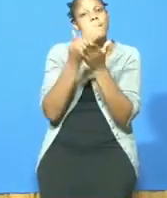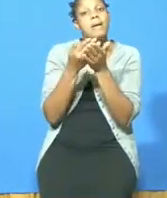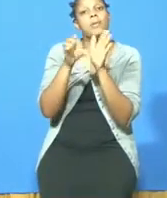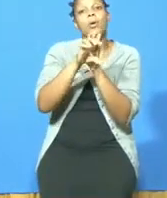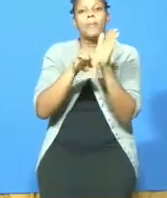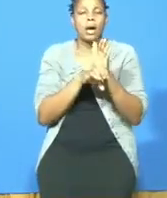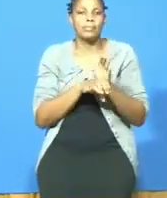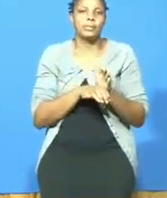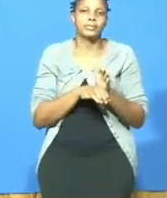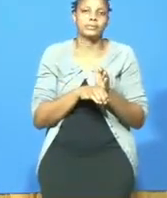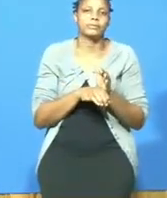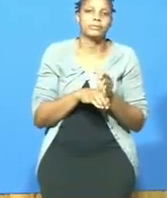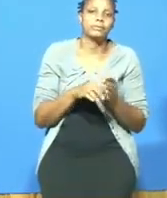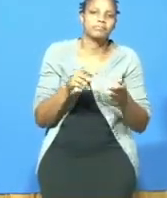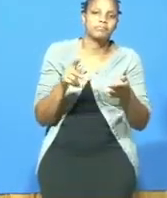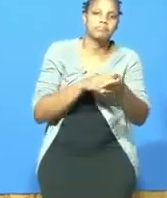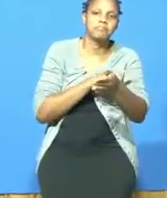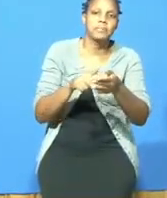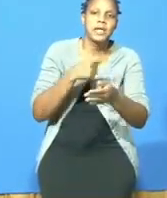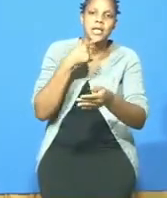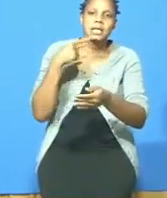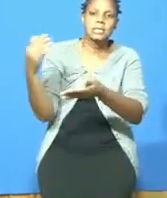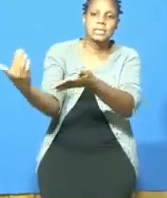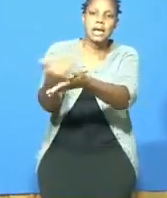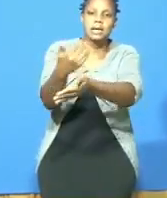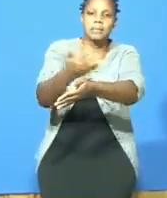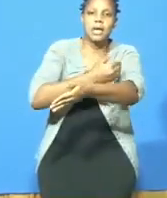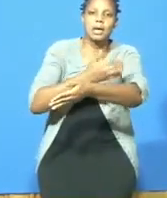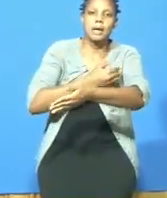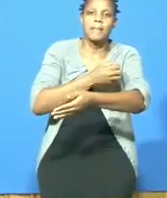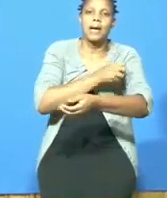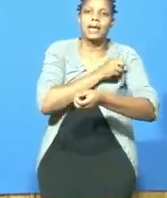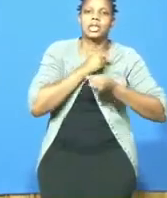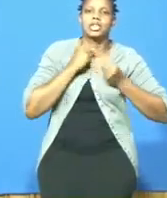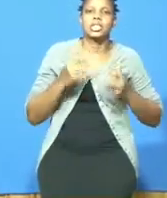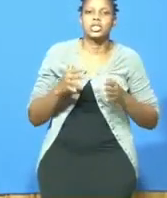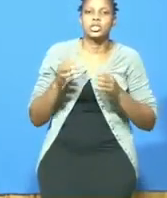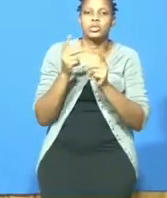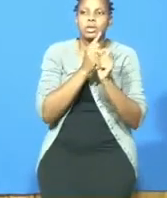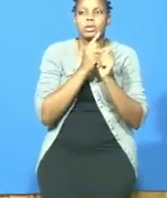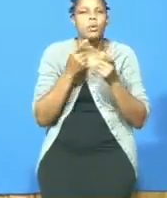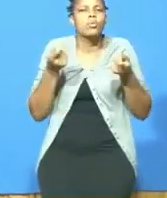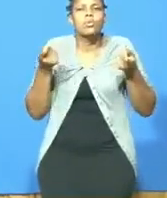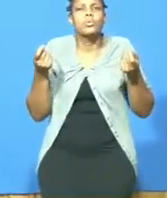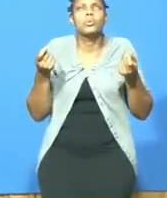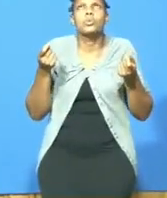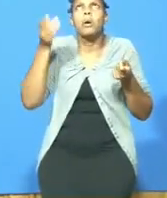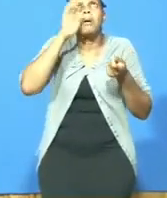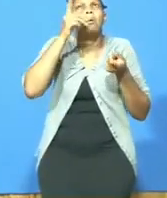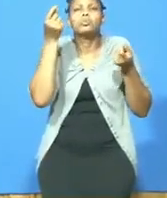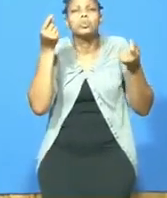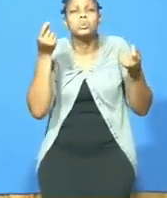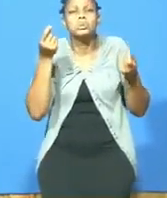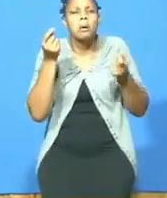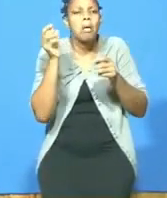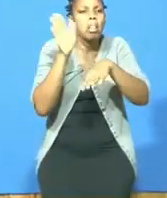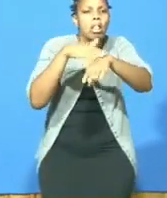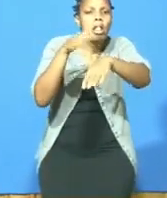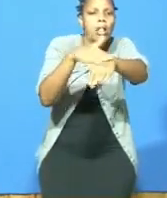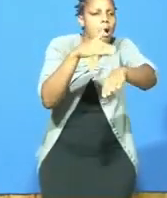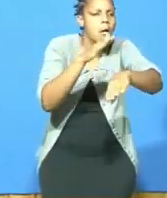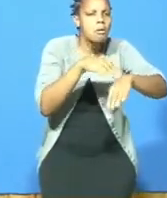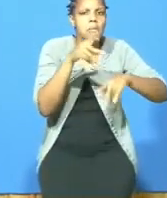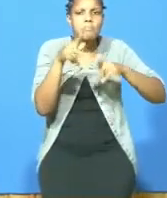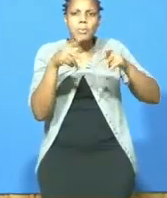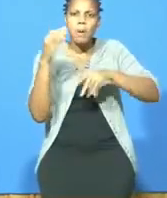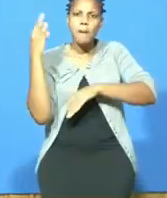Gather my saints together. So what he's doing, he's calling back a people to come